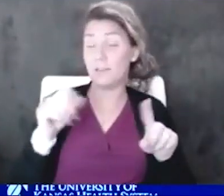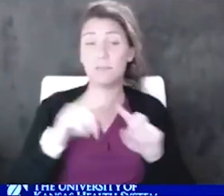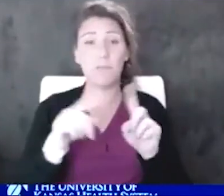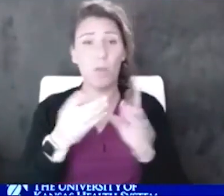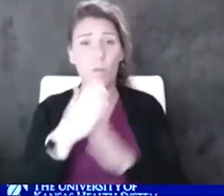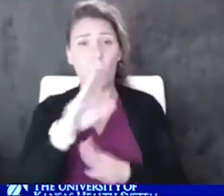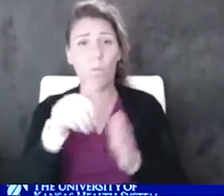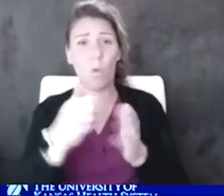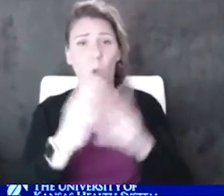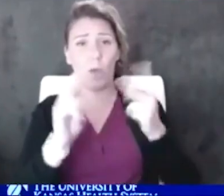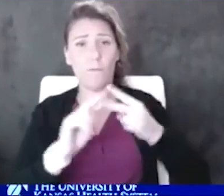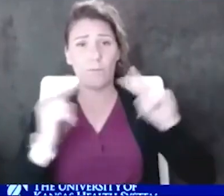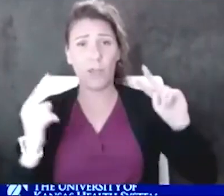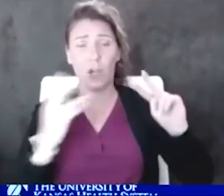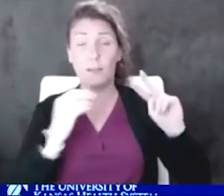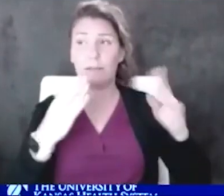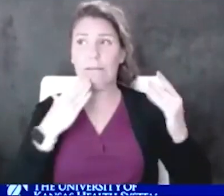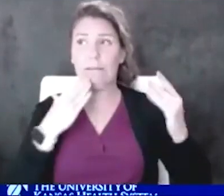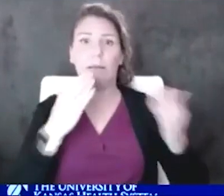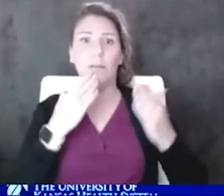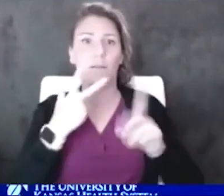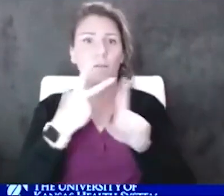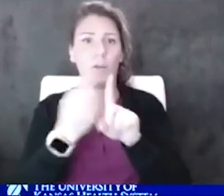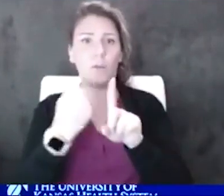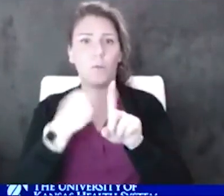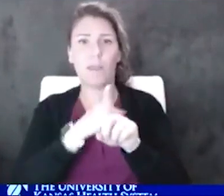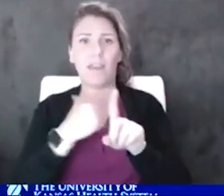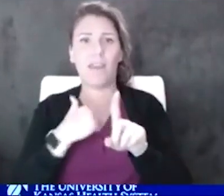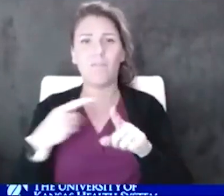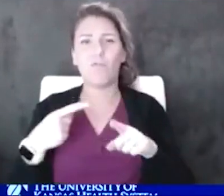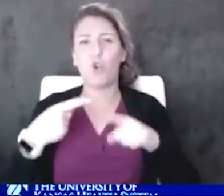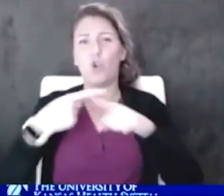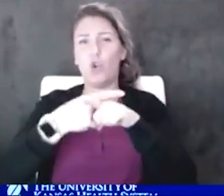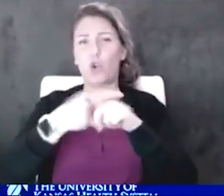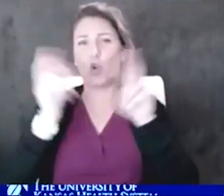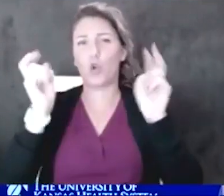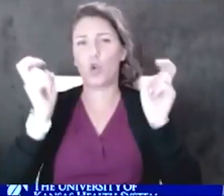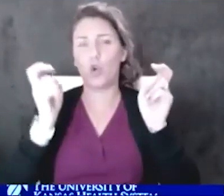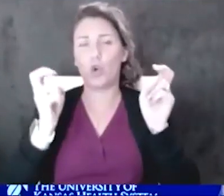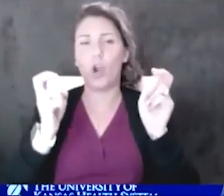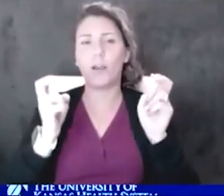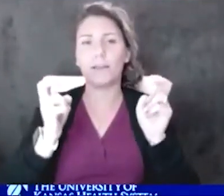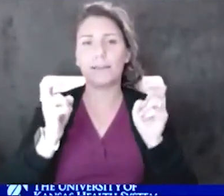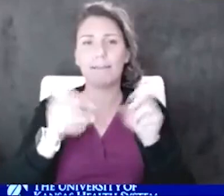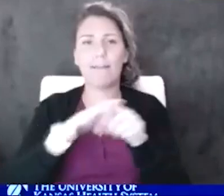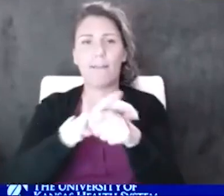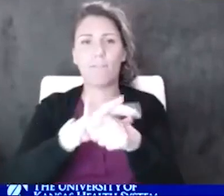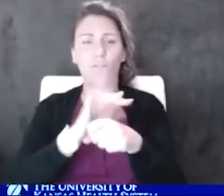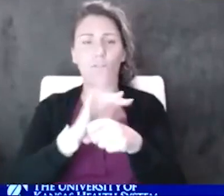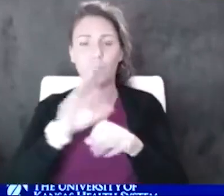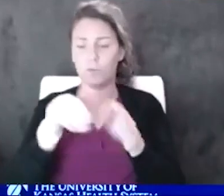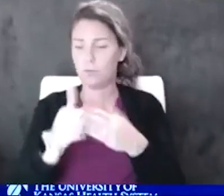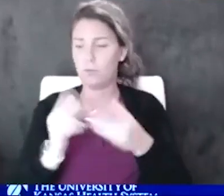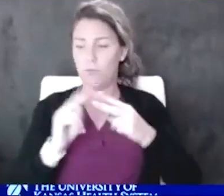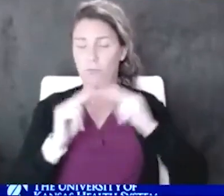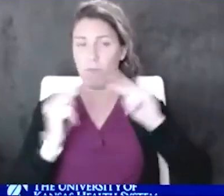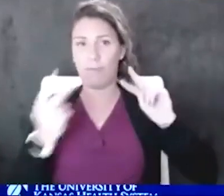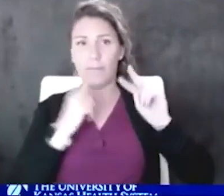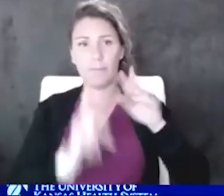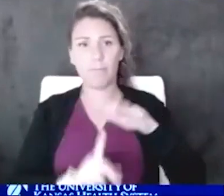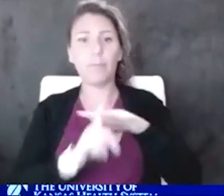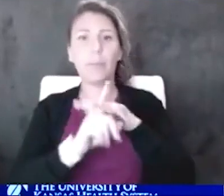to the vaccines, we have very good cross coverage for all the variants that have arisen, even with these vaccines, which were